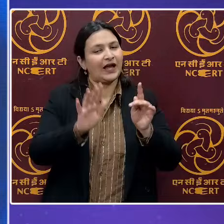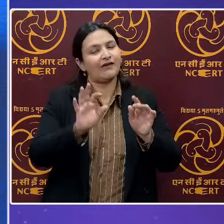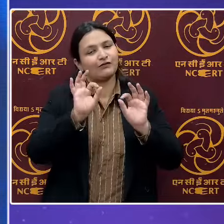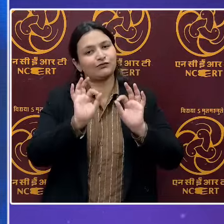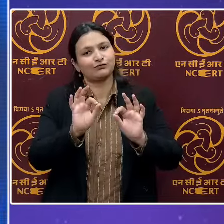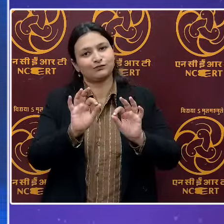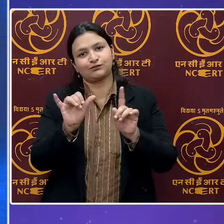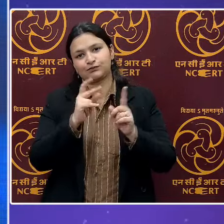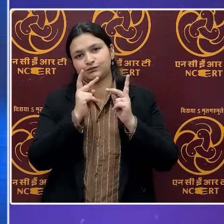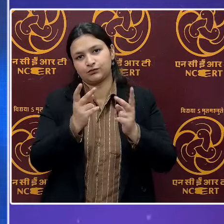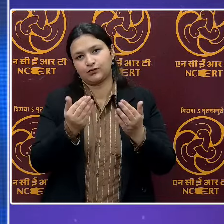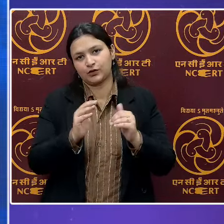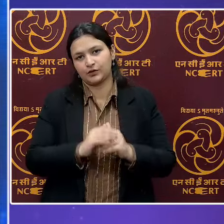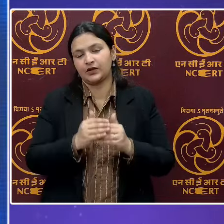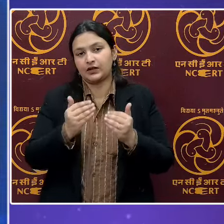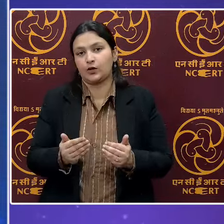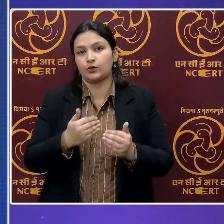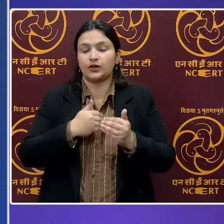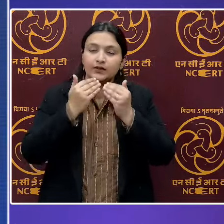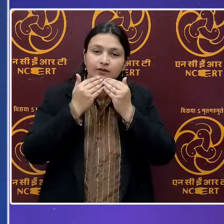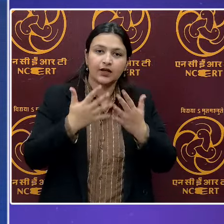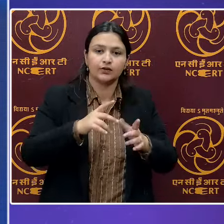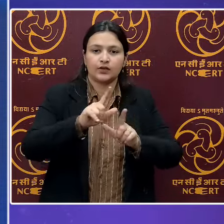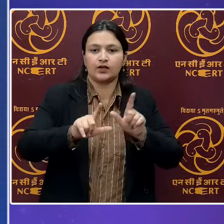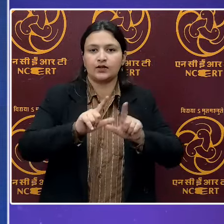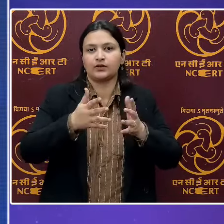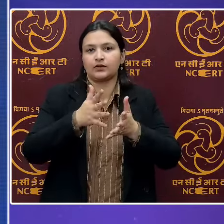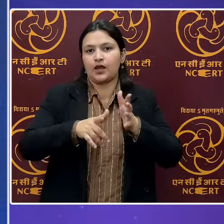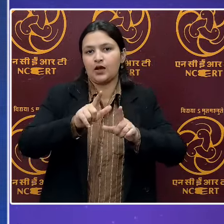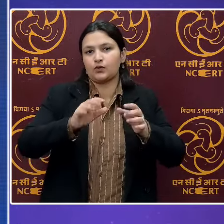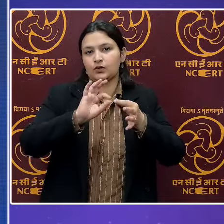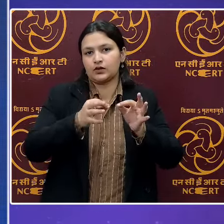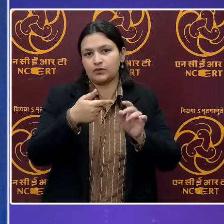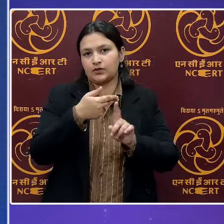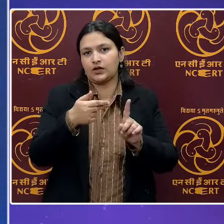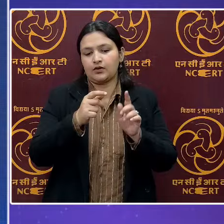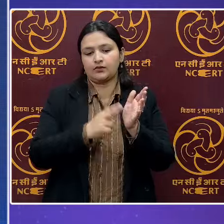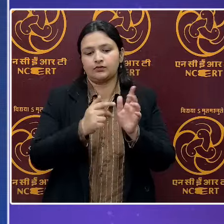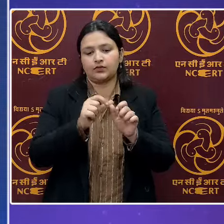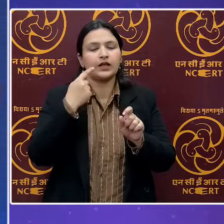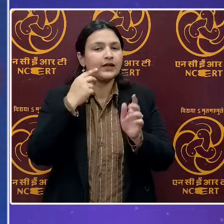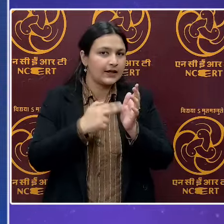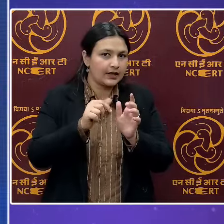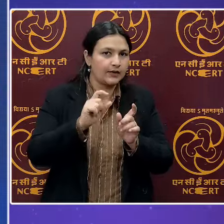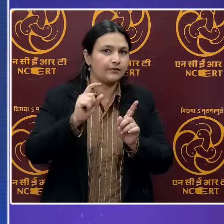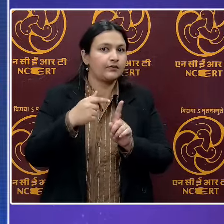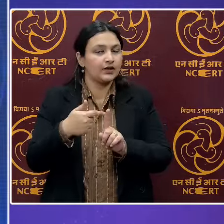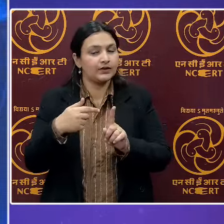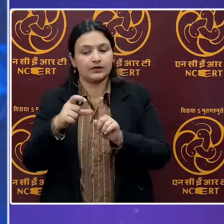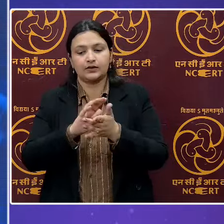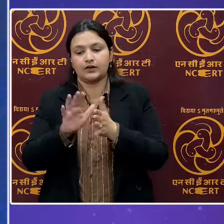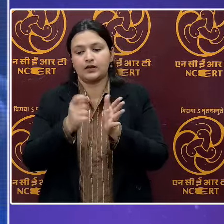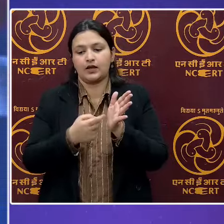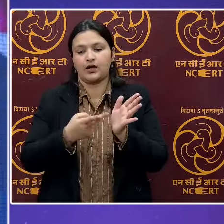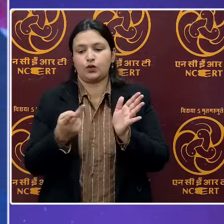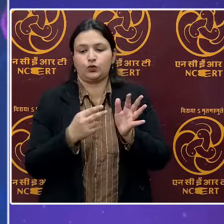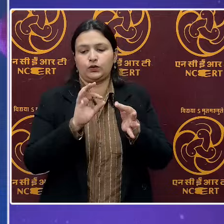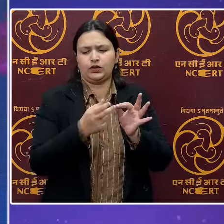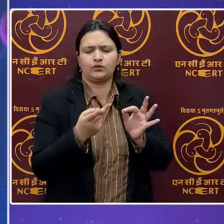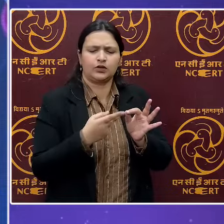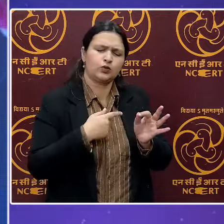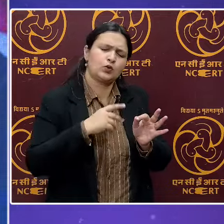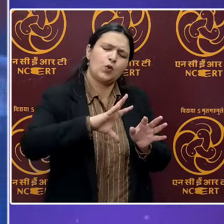it. Let me please thank our sign language interpreter as well, Naina and Dharna, for being with us and interpreting